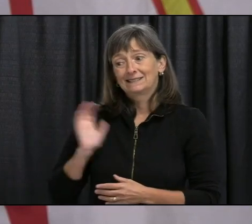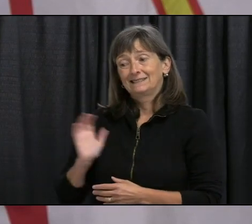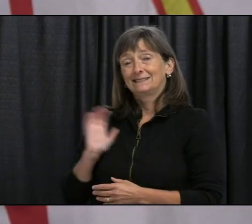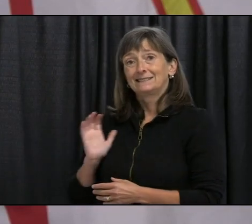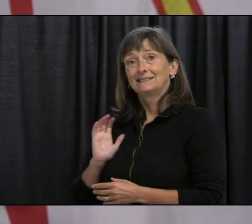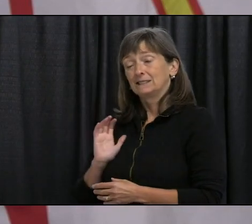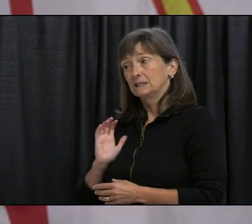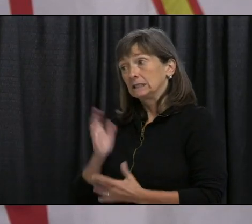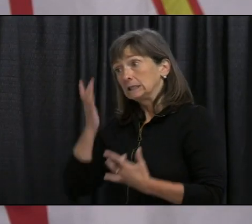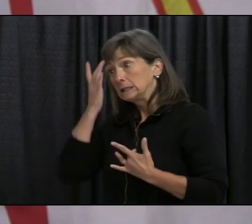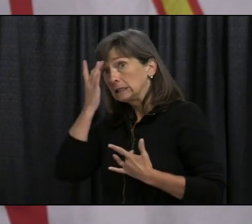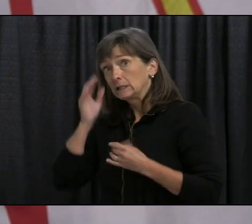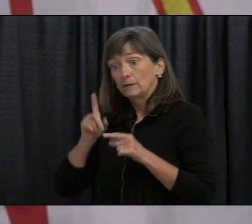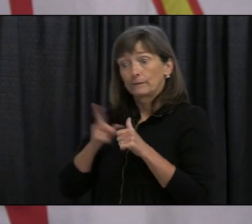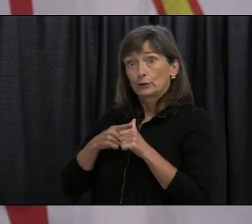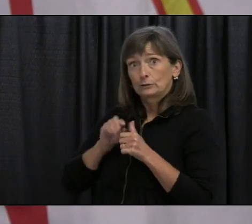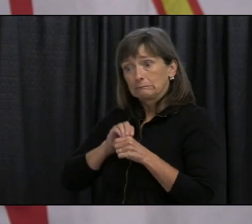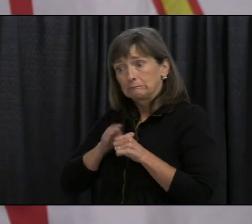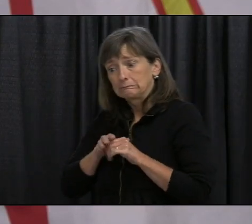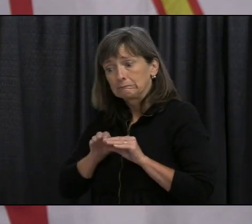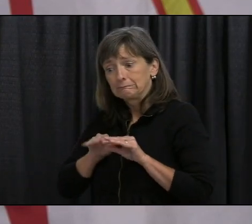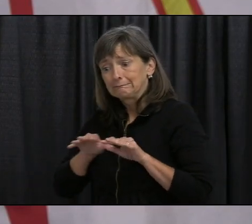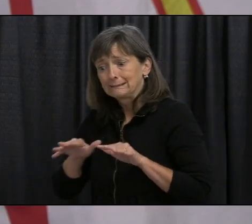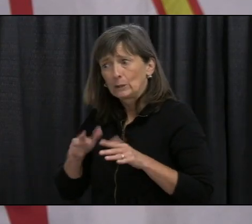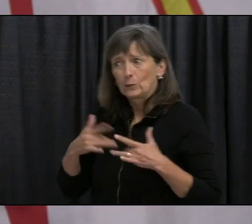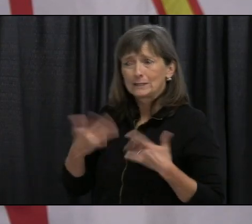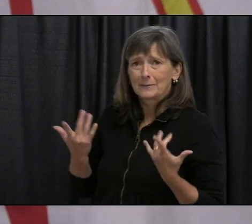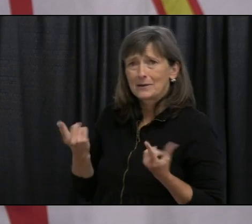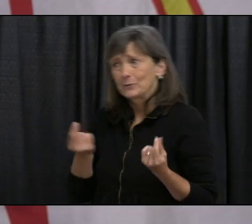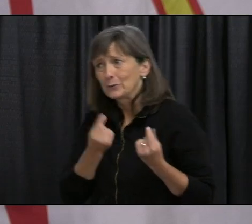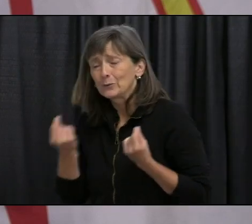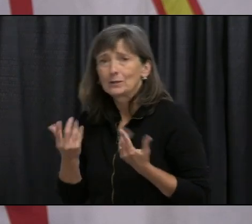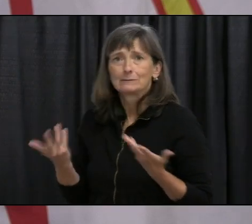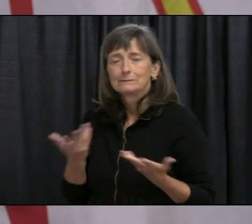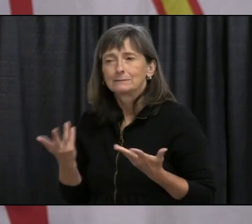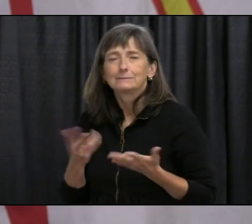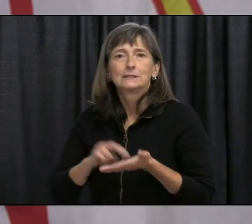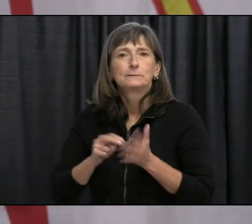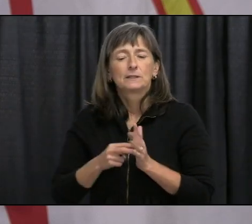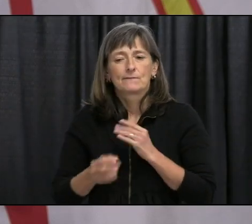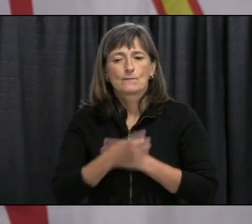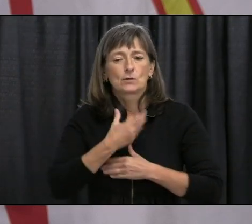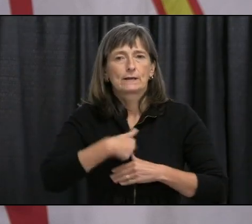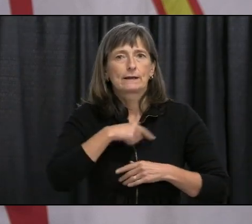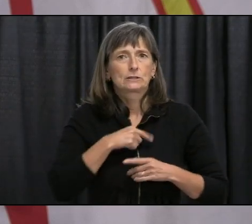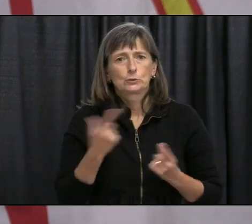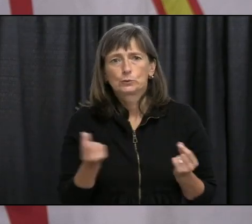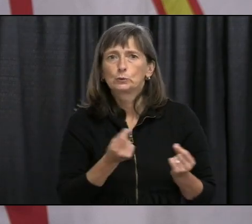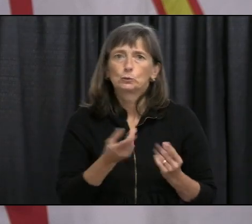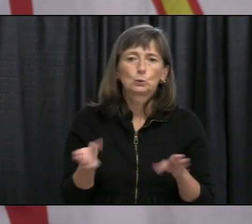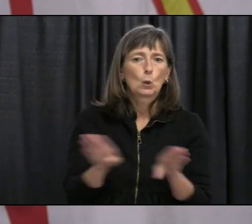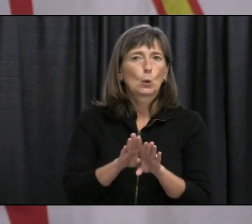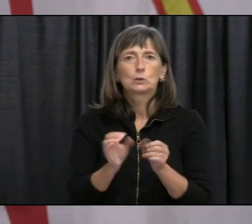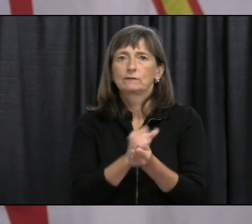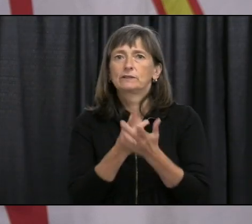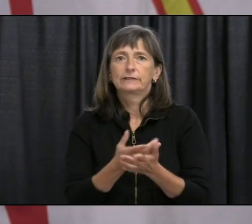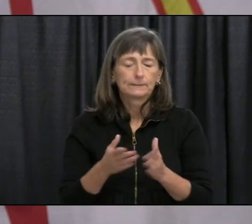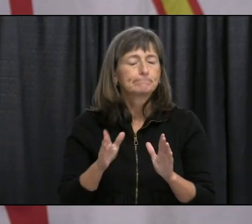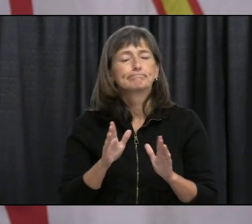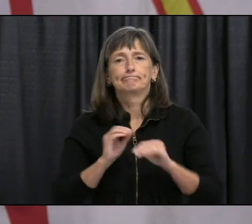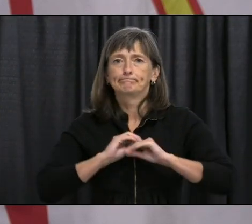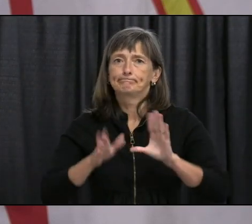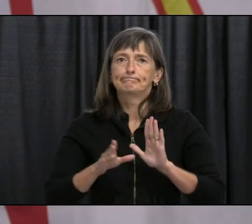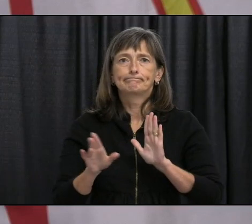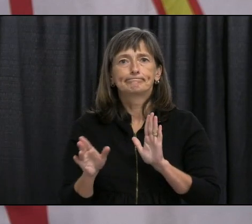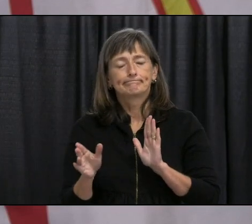swift action required us to rely on public health principles and trust in the support and actions of the people in the province. And we have navigated through